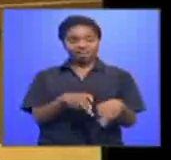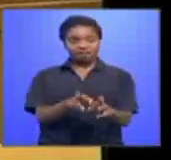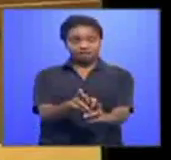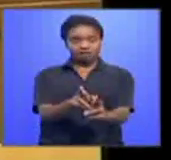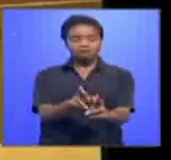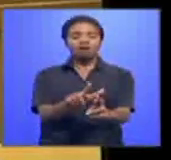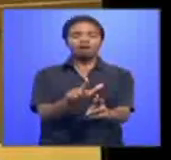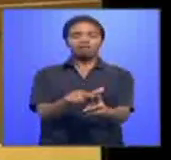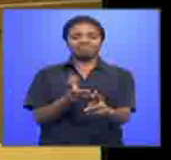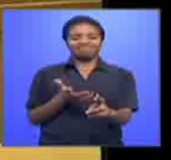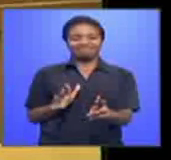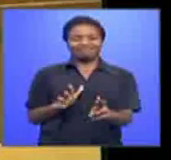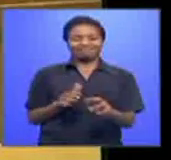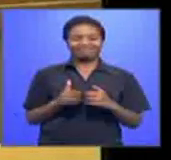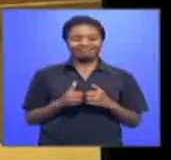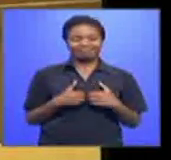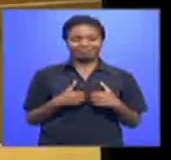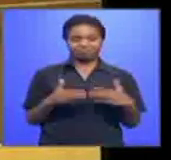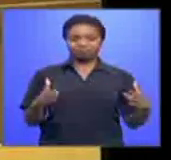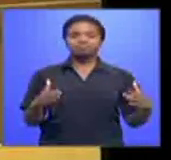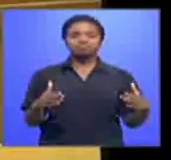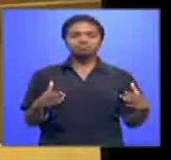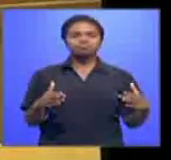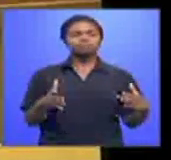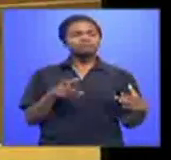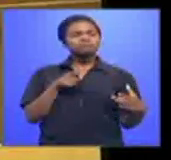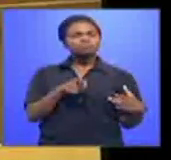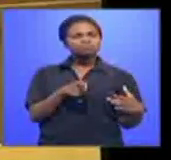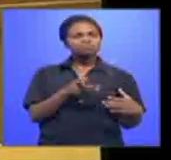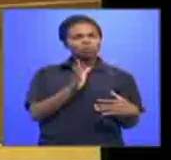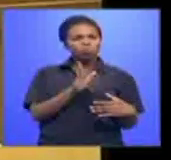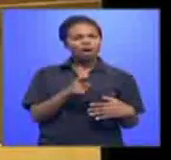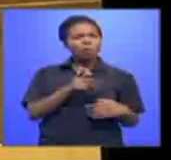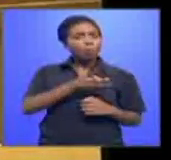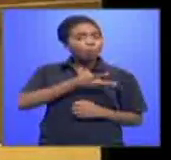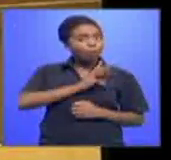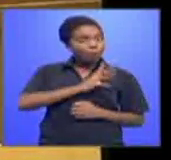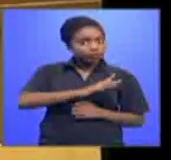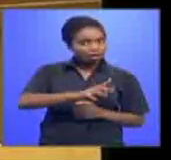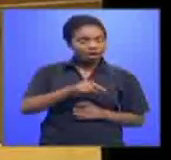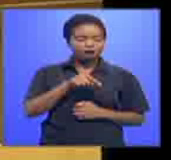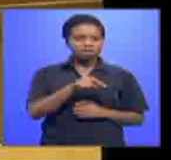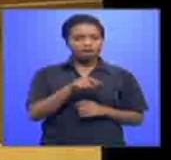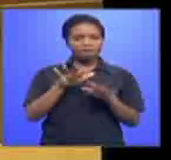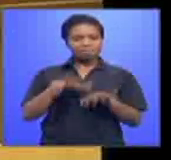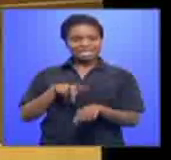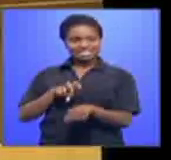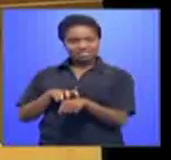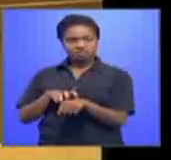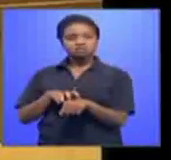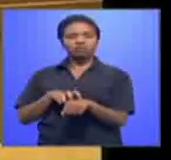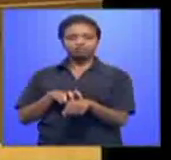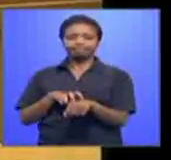has commenced, and it will provide part of the water required for